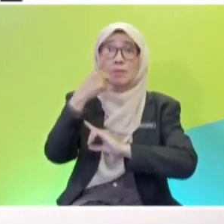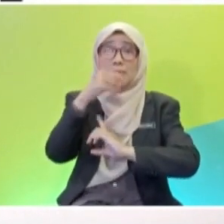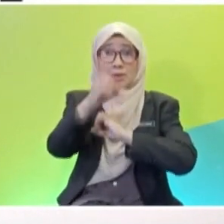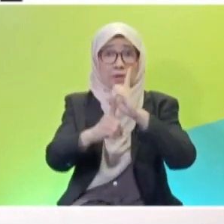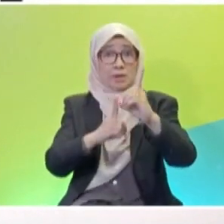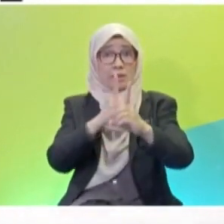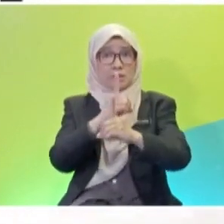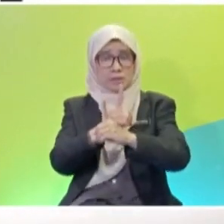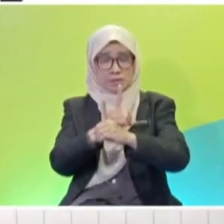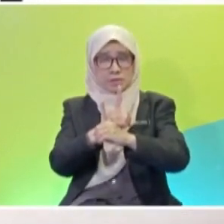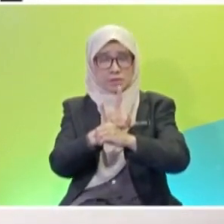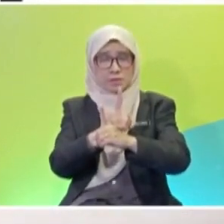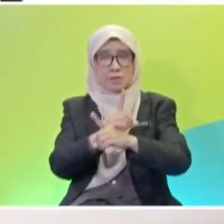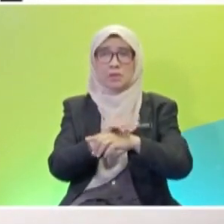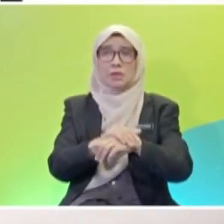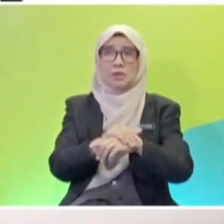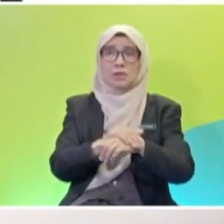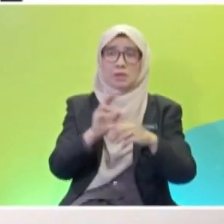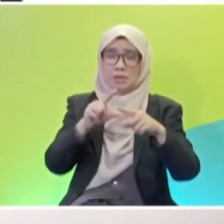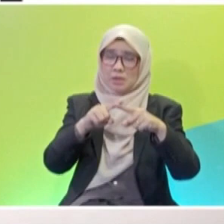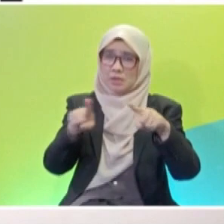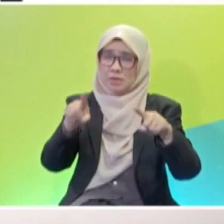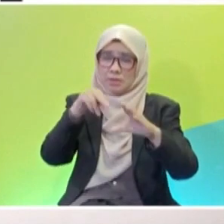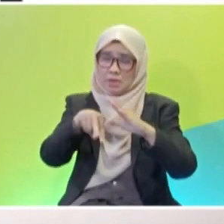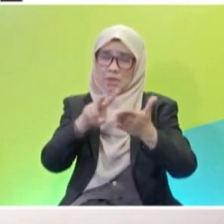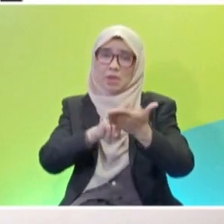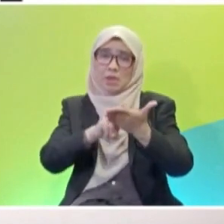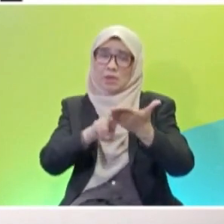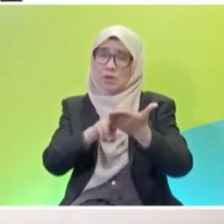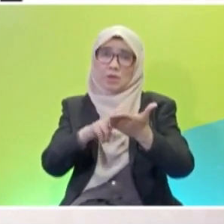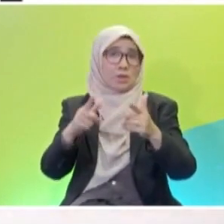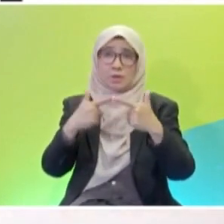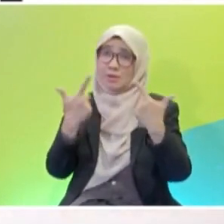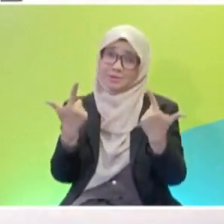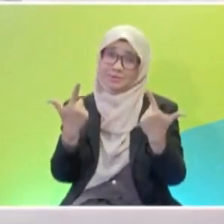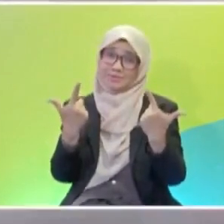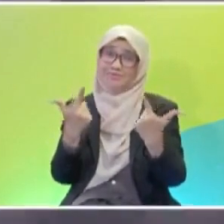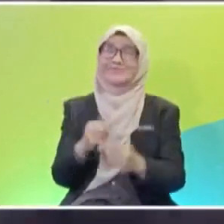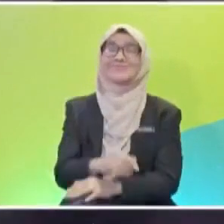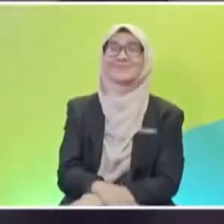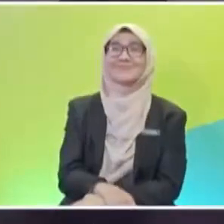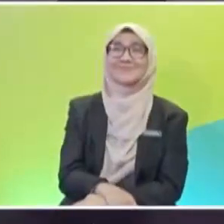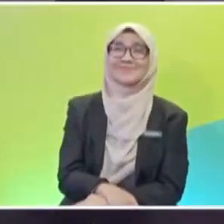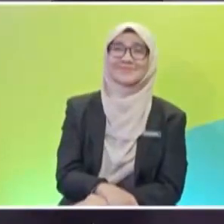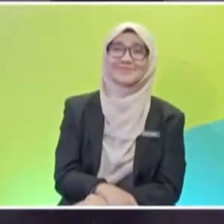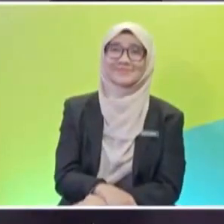like maybe they shouldn't be doing it and all that, right? Okay. All right. Thank you so much, Doshrina. I really like